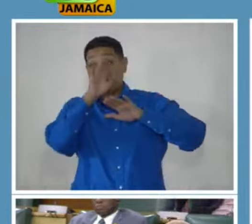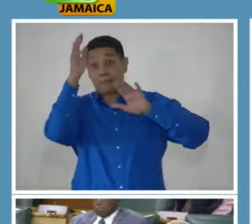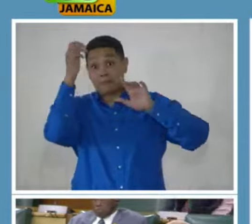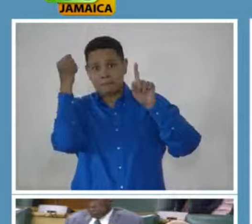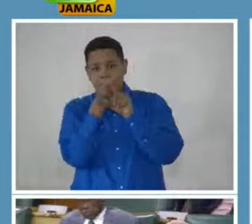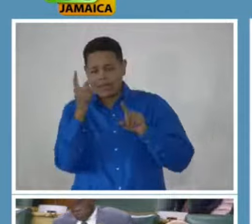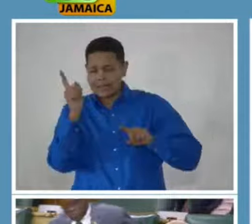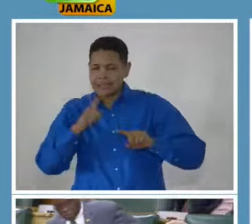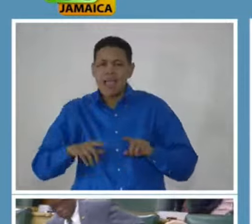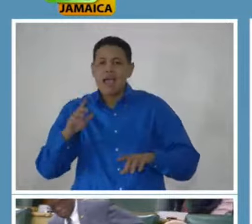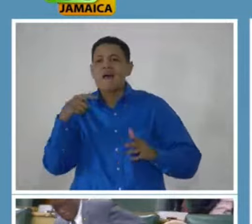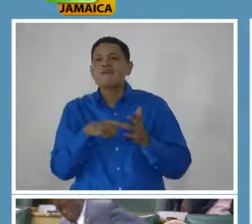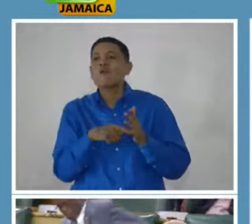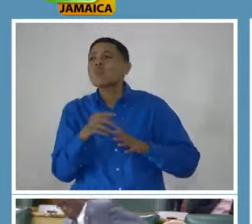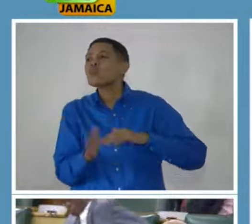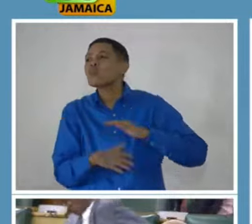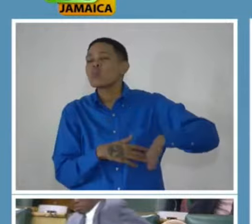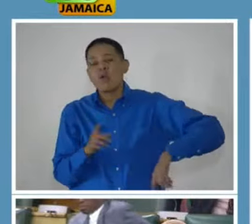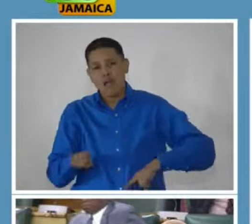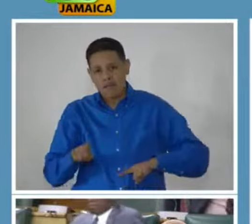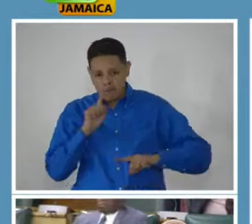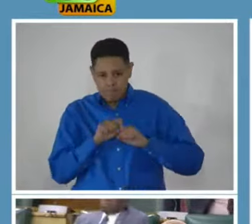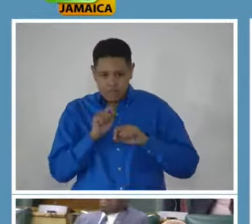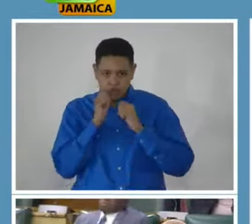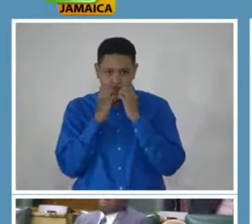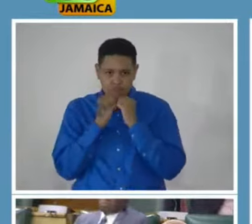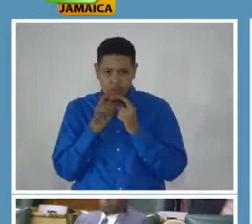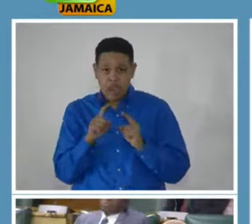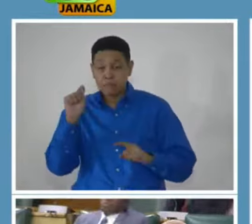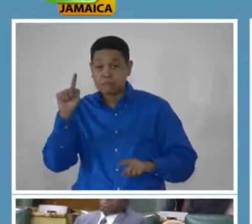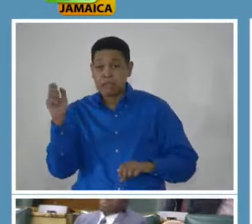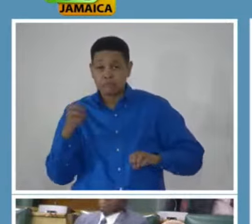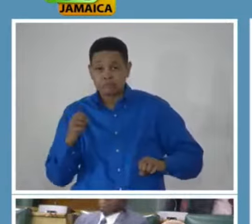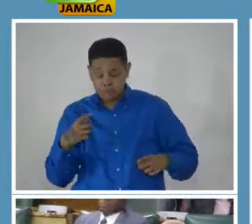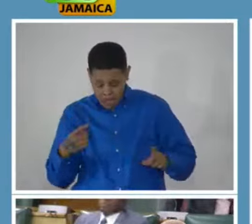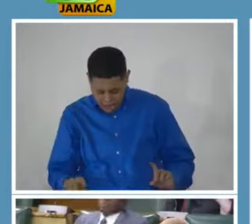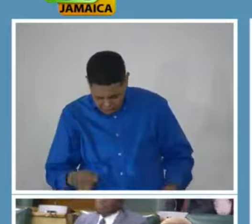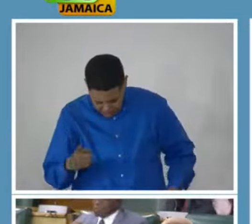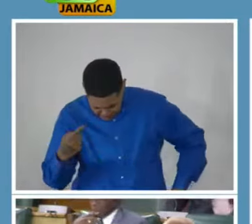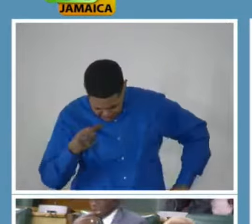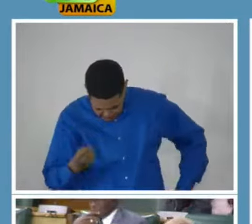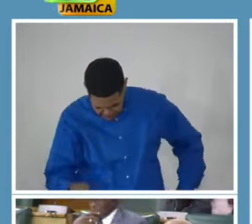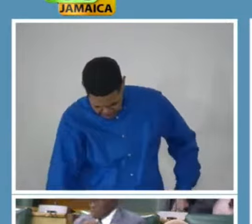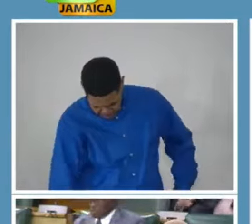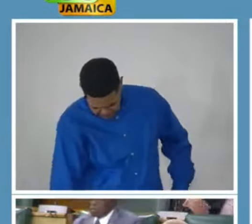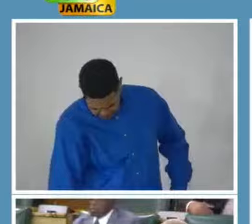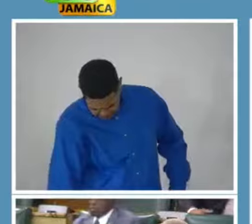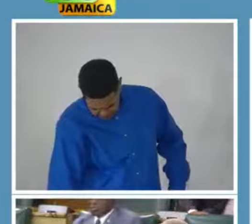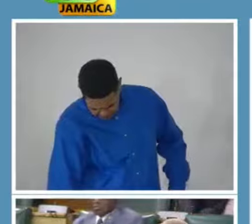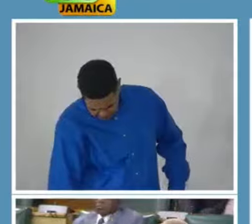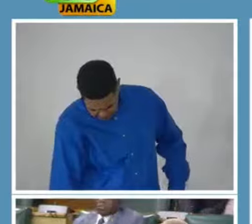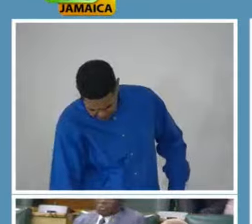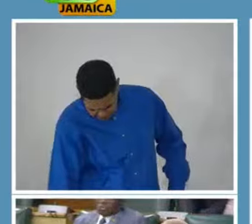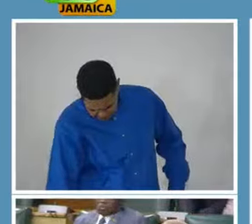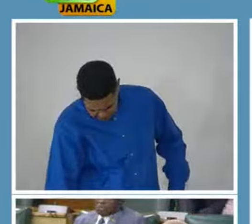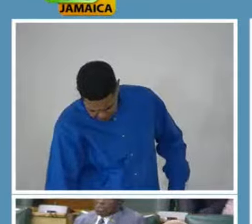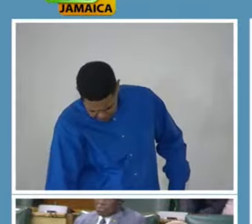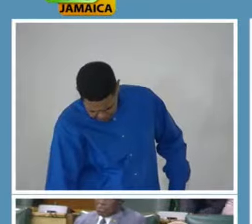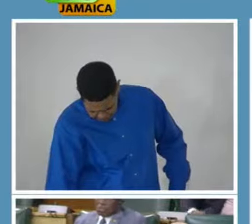to neglect. But the money goes into the Consolidated Fund, they said. None of it is ring-fenced